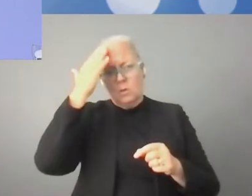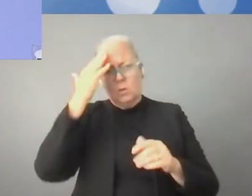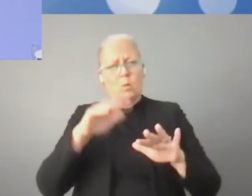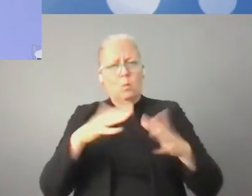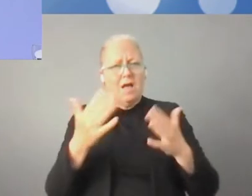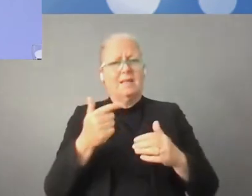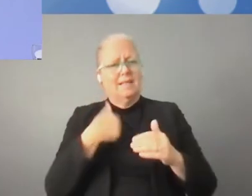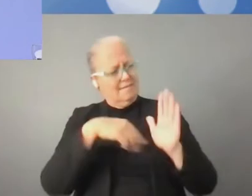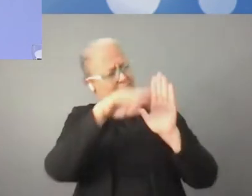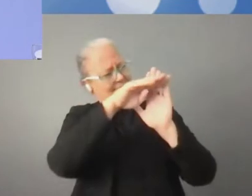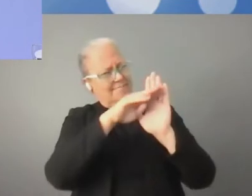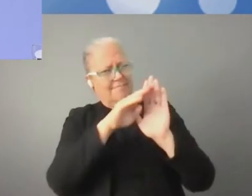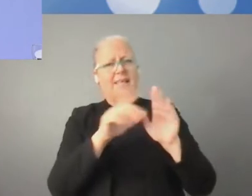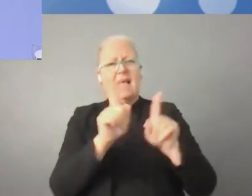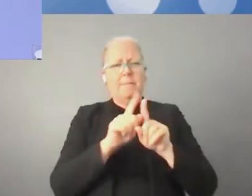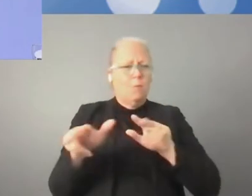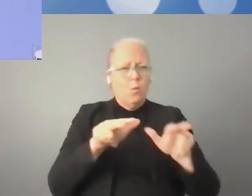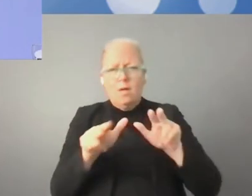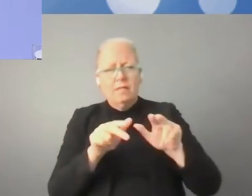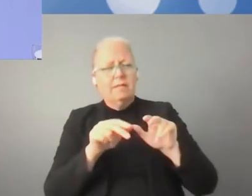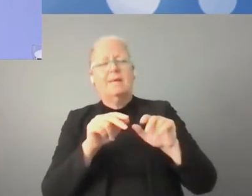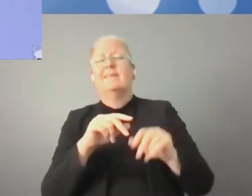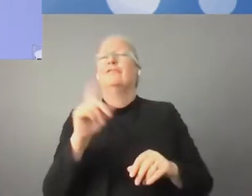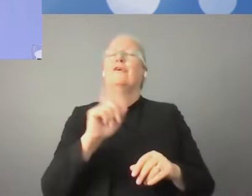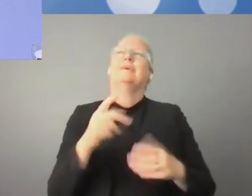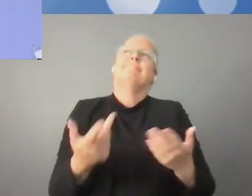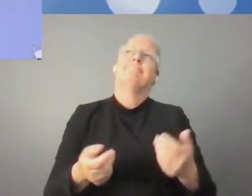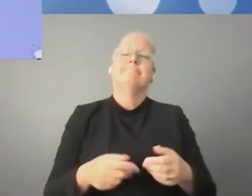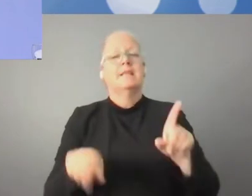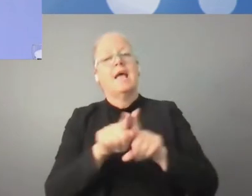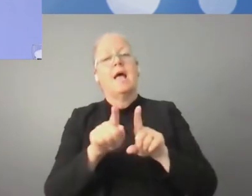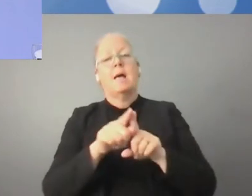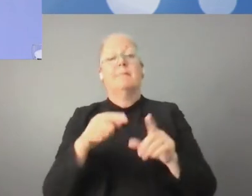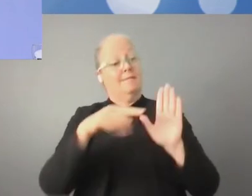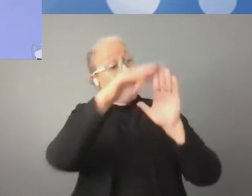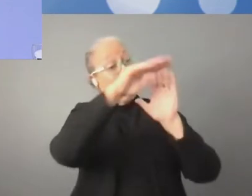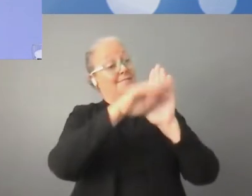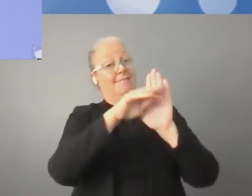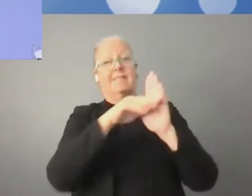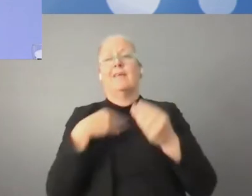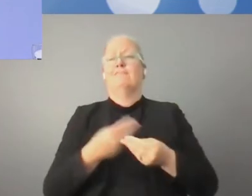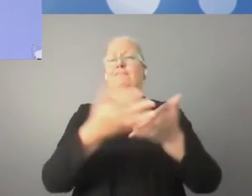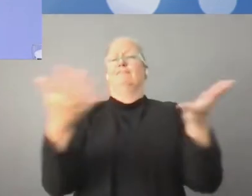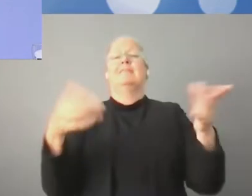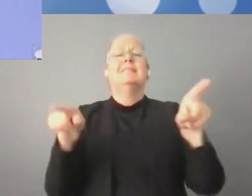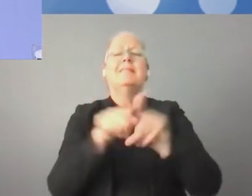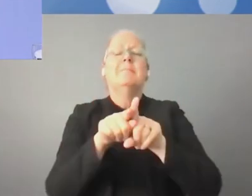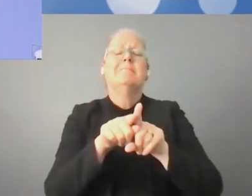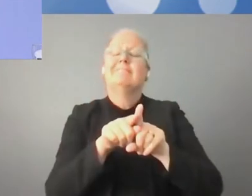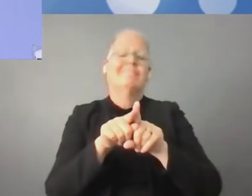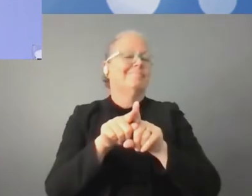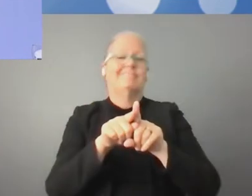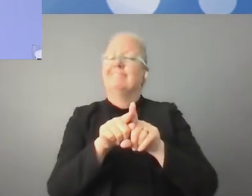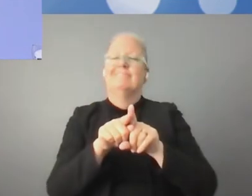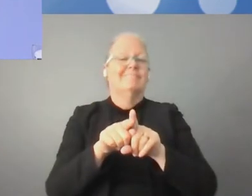purpose so it's not just a blanket approach and and there are uh different levels